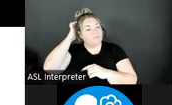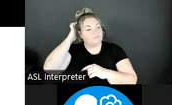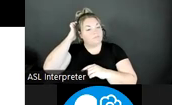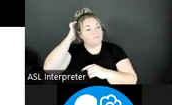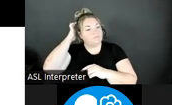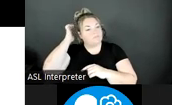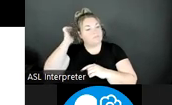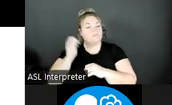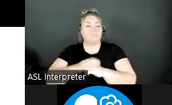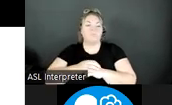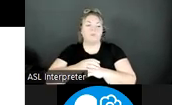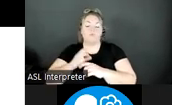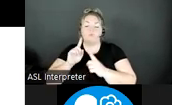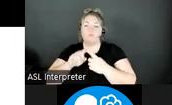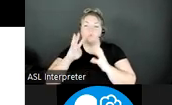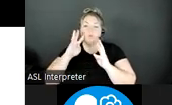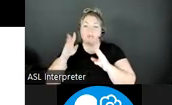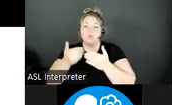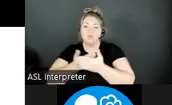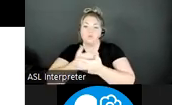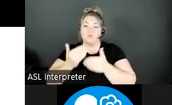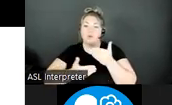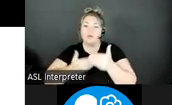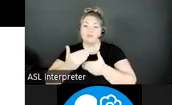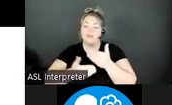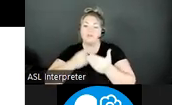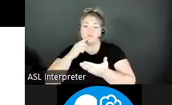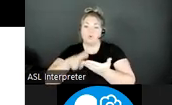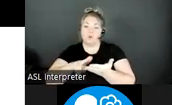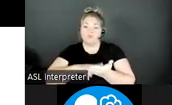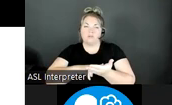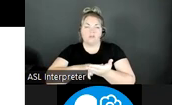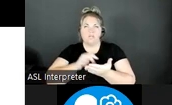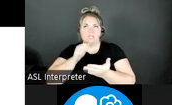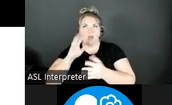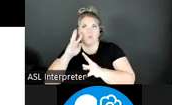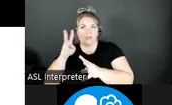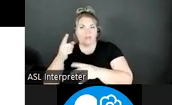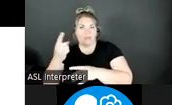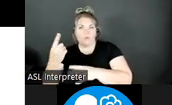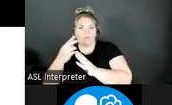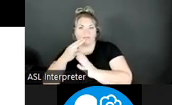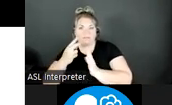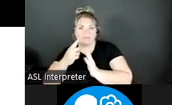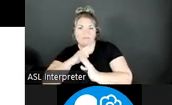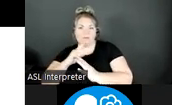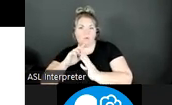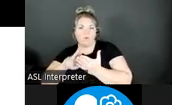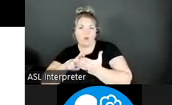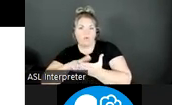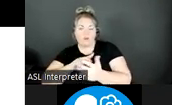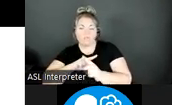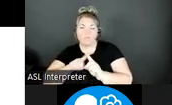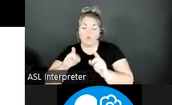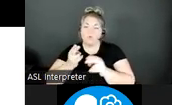actually create a new process for contracting, which is not creating a single contract, but using the